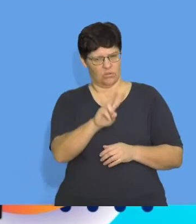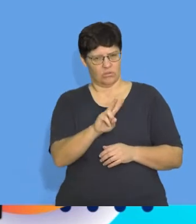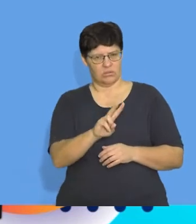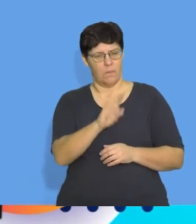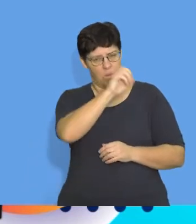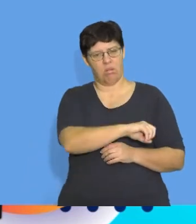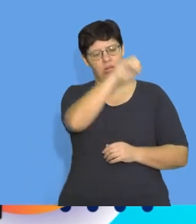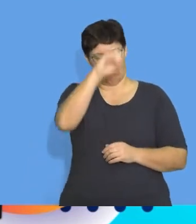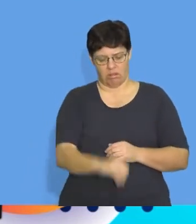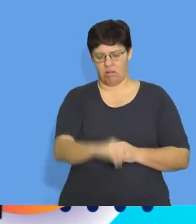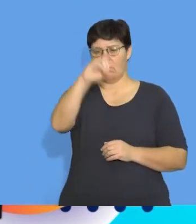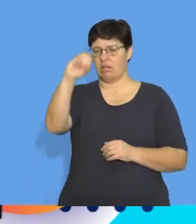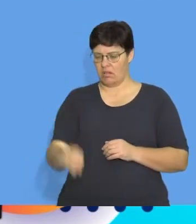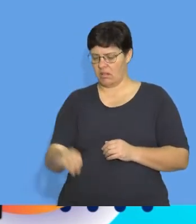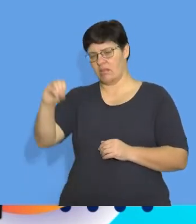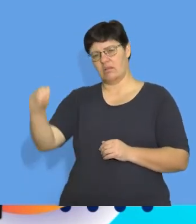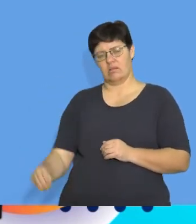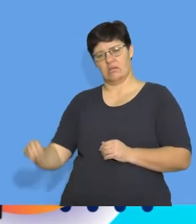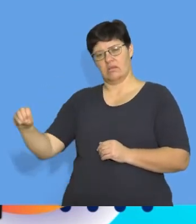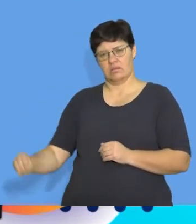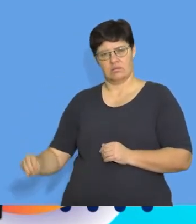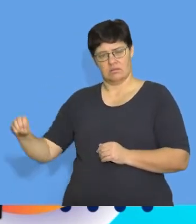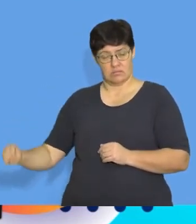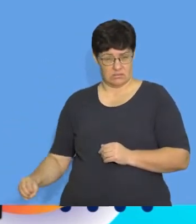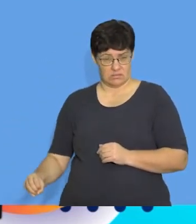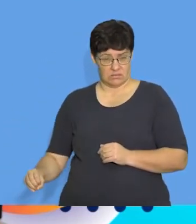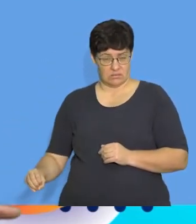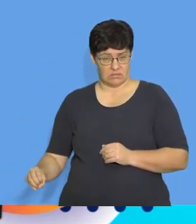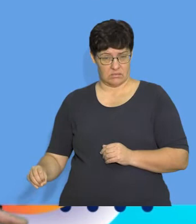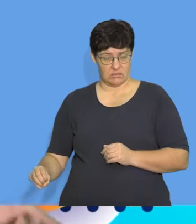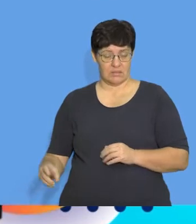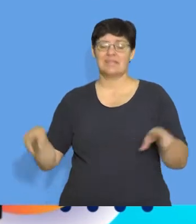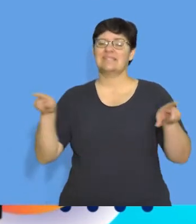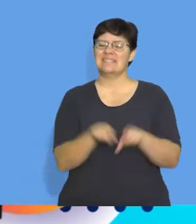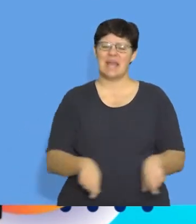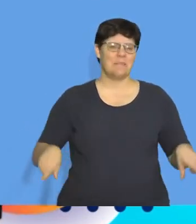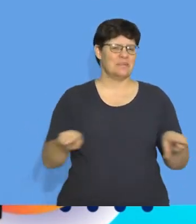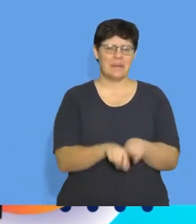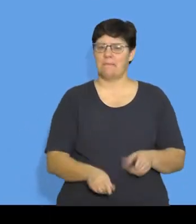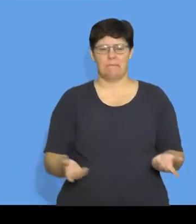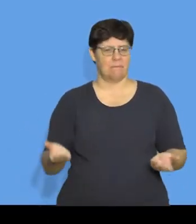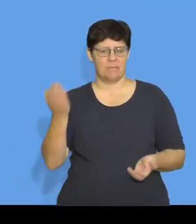ball. It's going up and down and up and down. Same